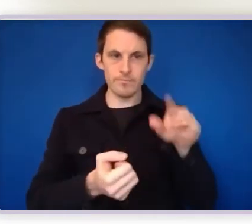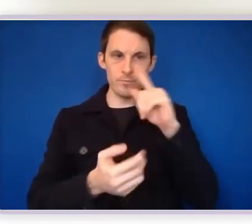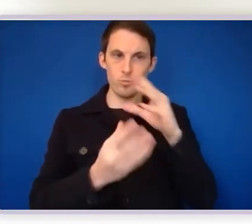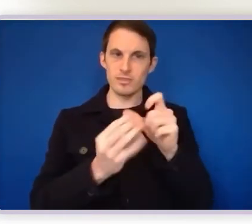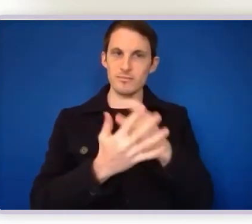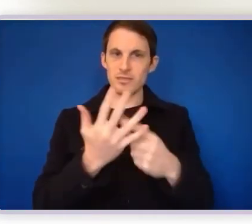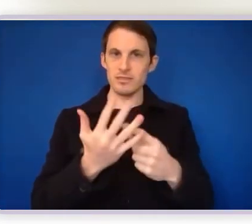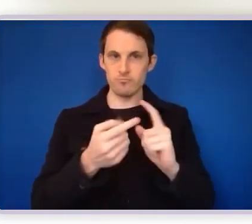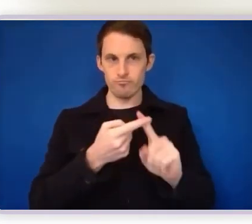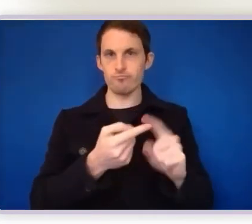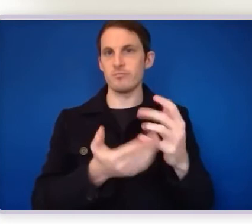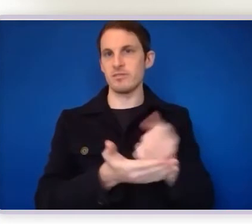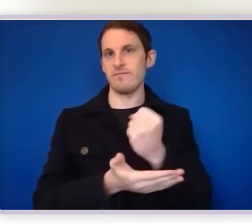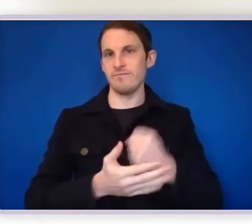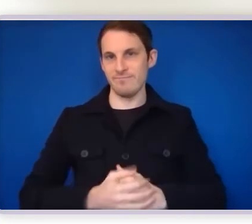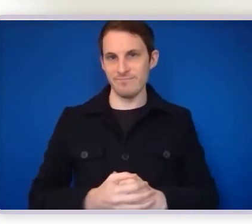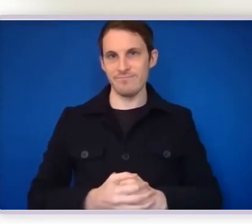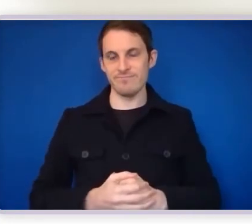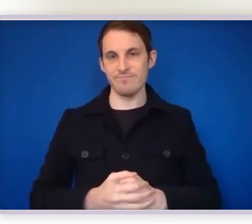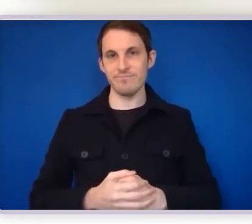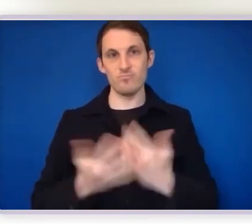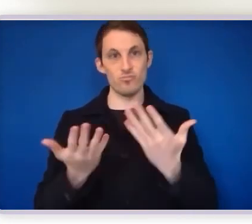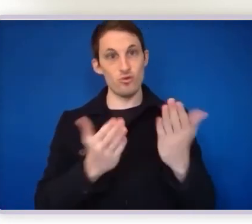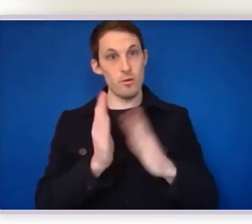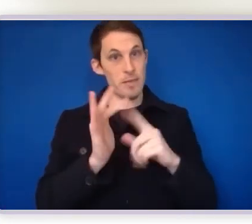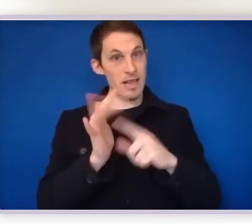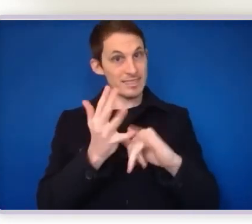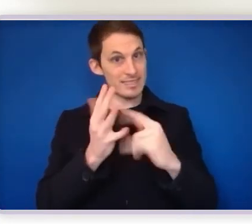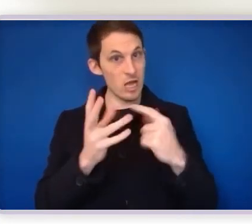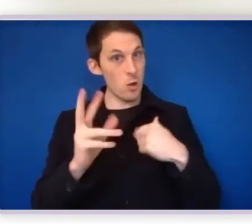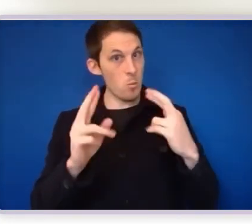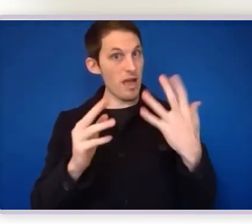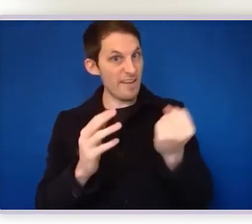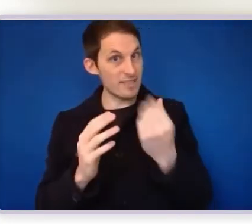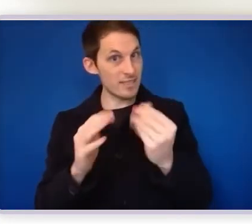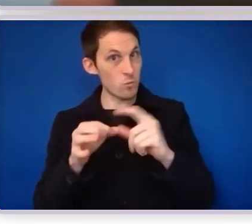safe. So, Melissa, I'm hoping there are some questions in the chat.